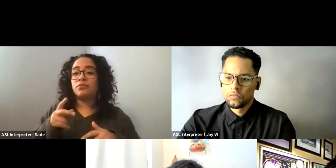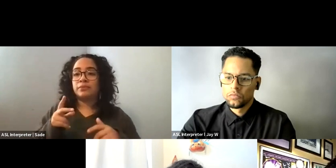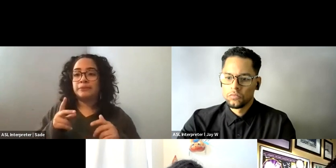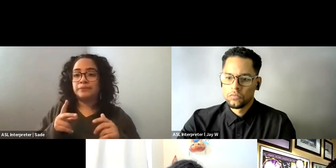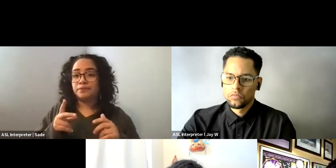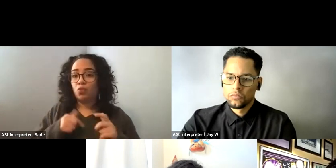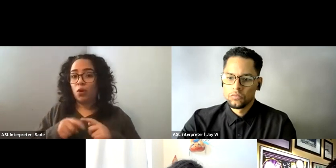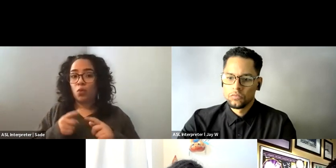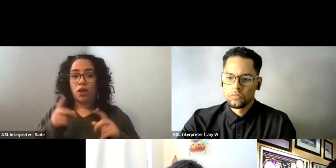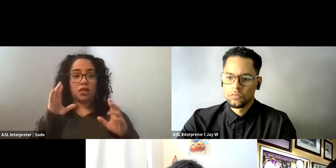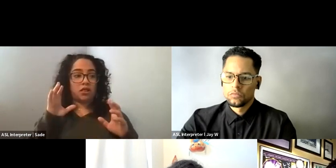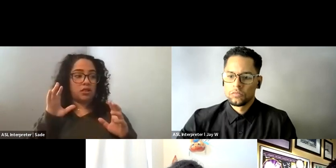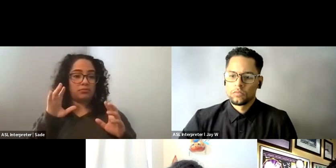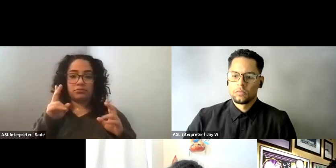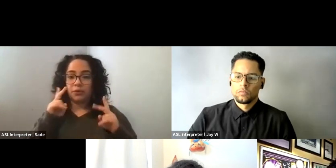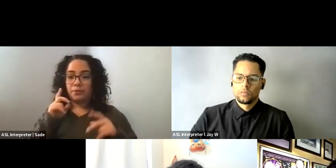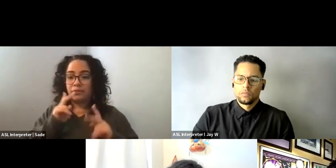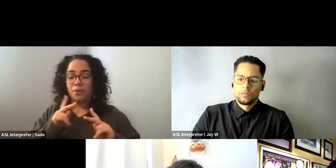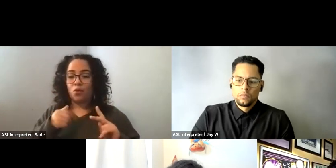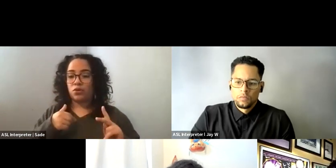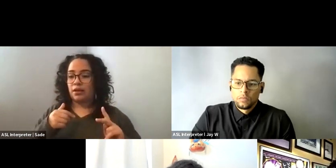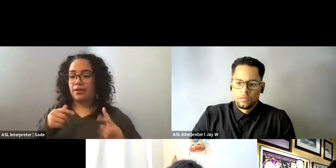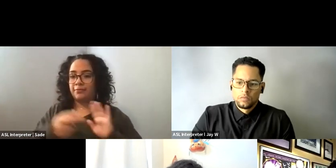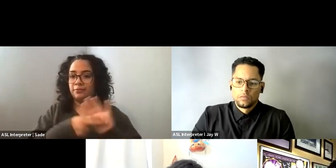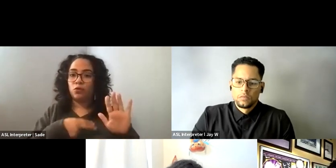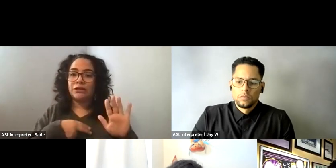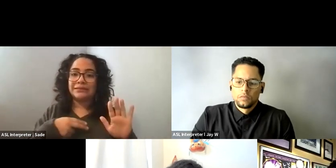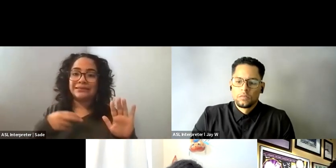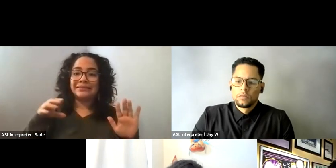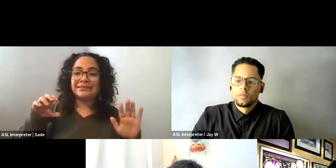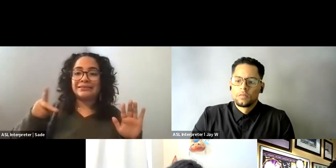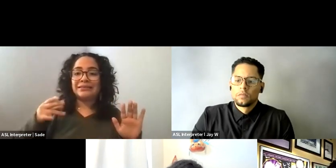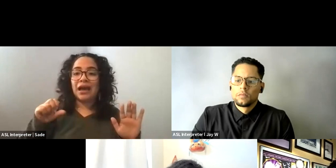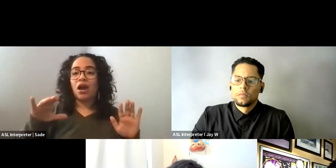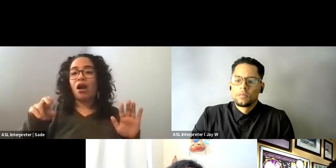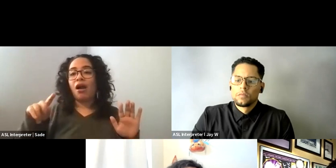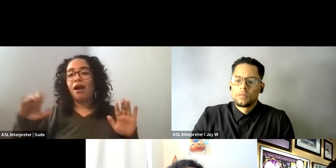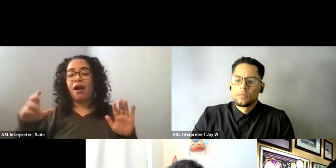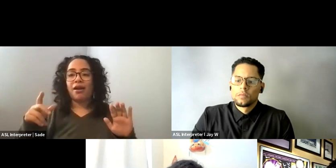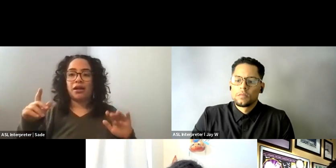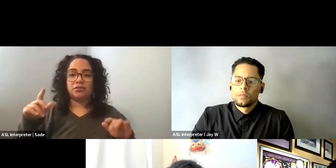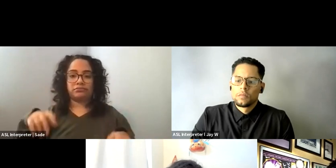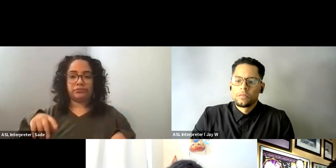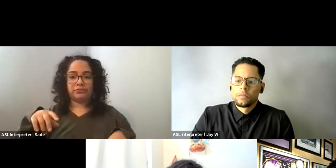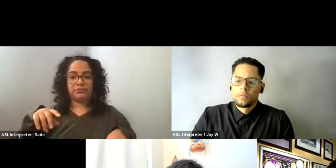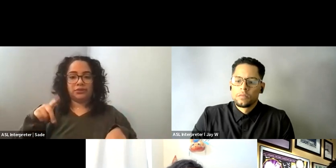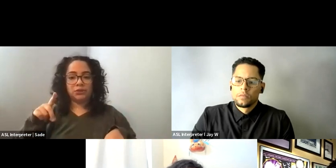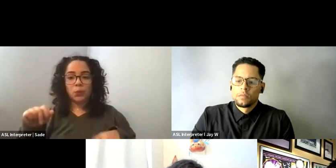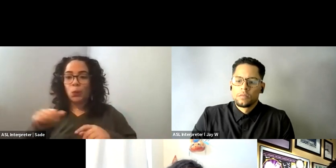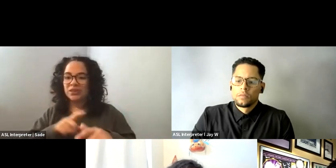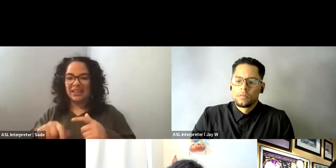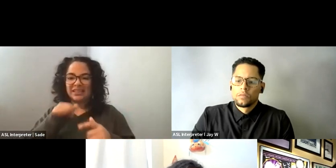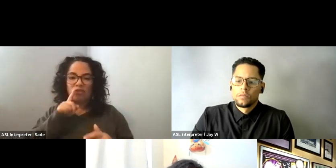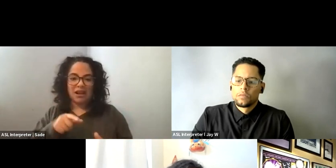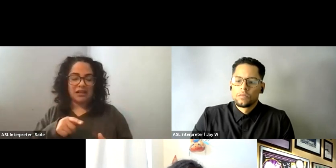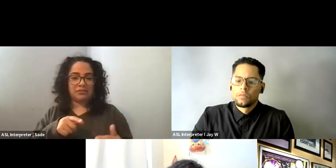who are labeled with psychotic disorders, that has not changed. So are we, you know, working to increase the humanity